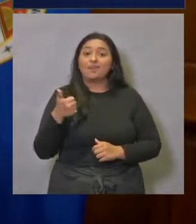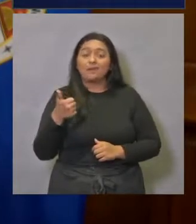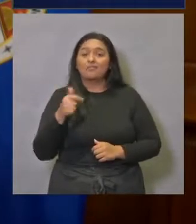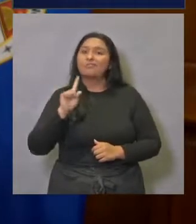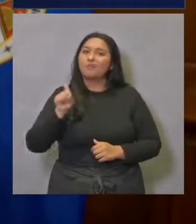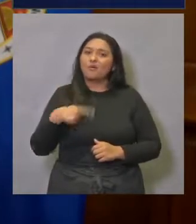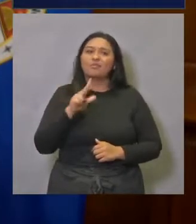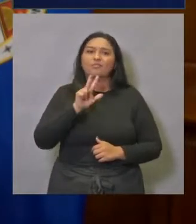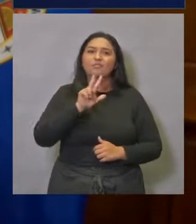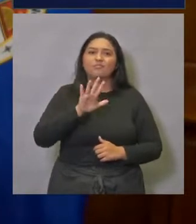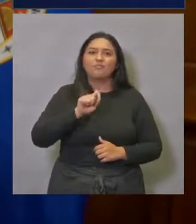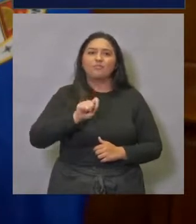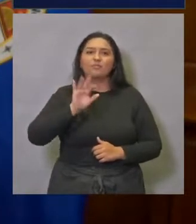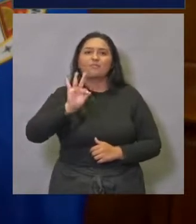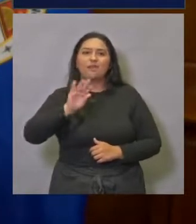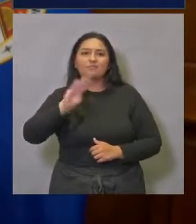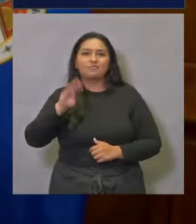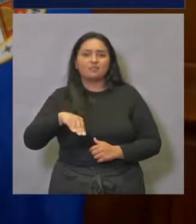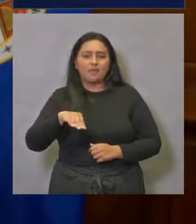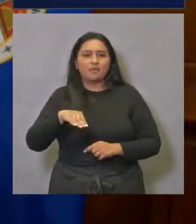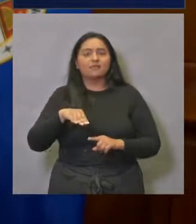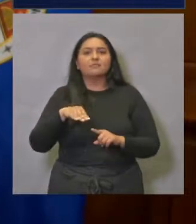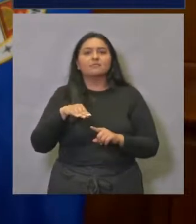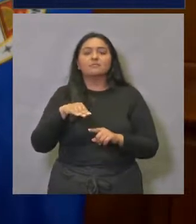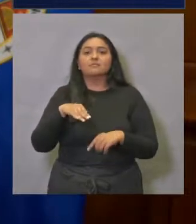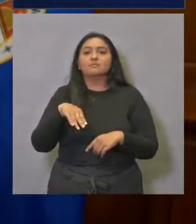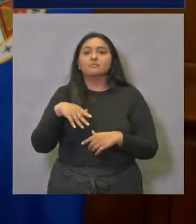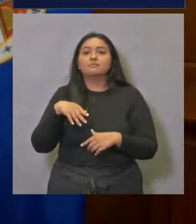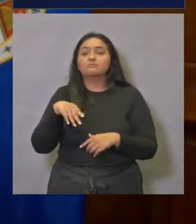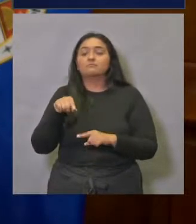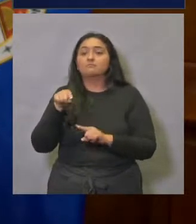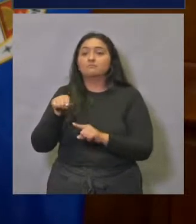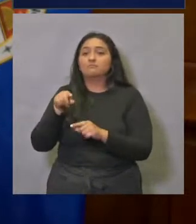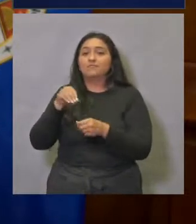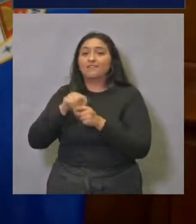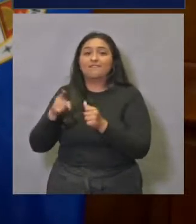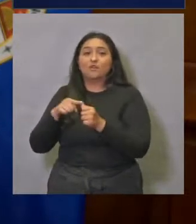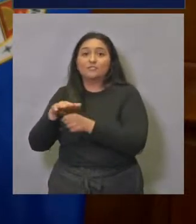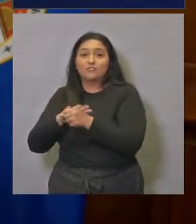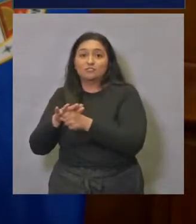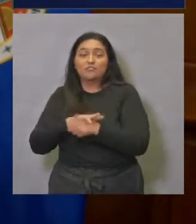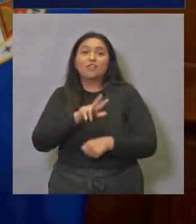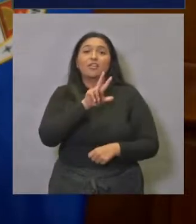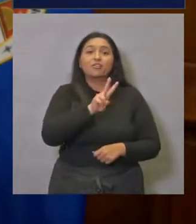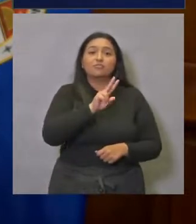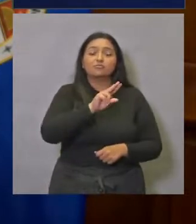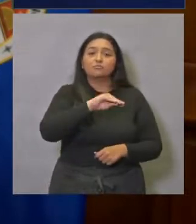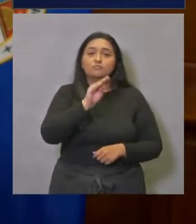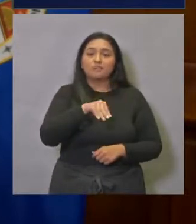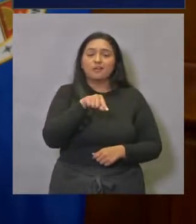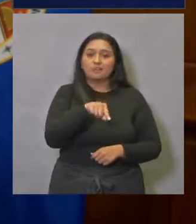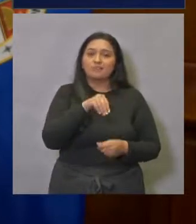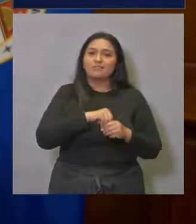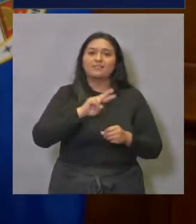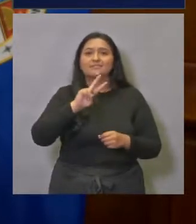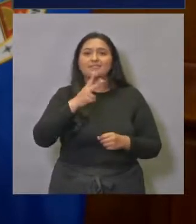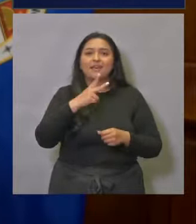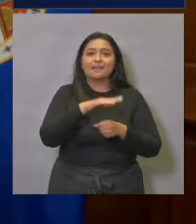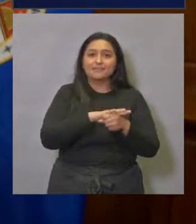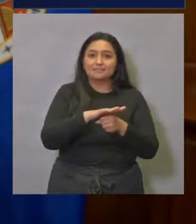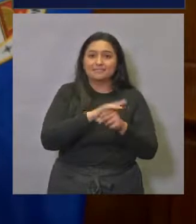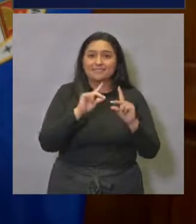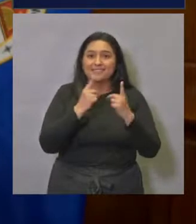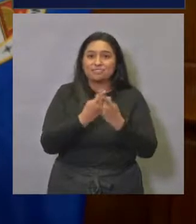16 plus and older in the 1st District and 32% of residents in the 2nd District have been vaccinated,